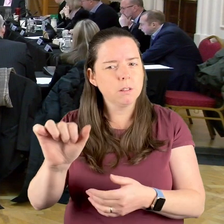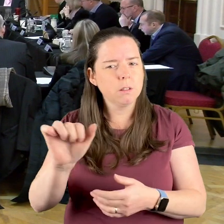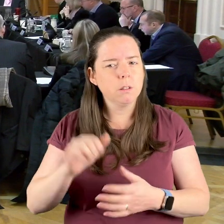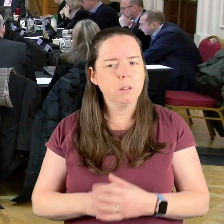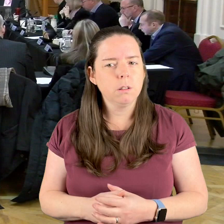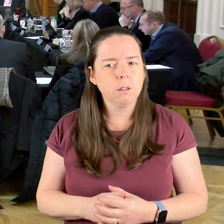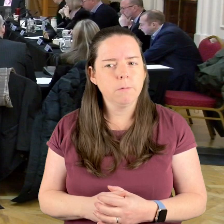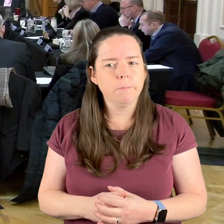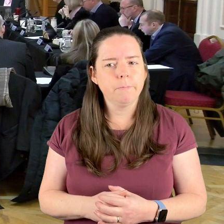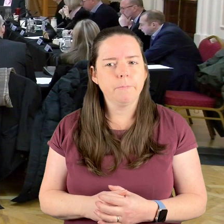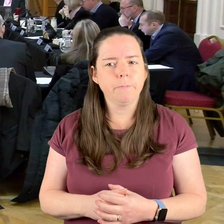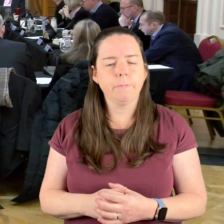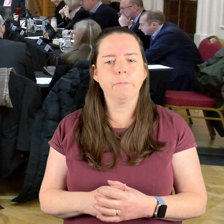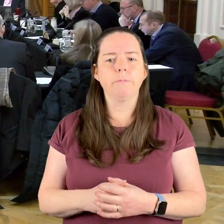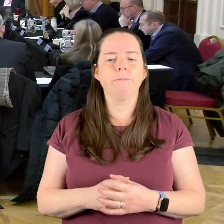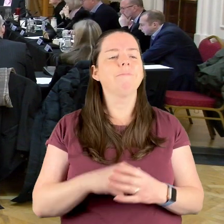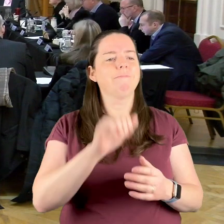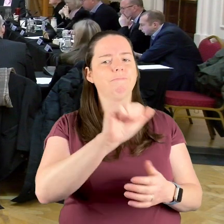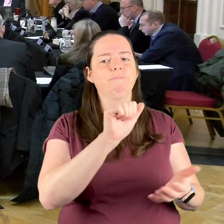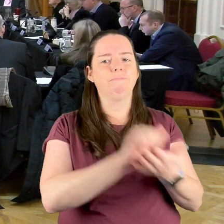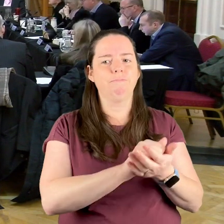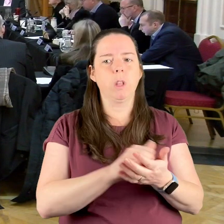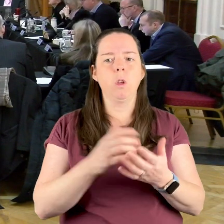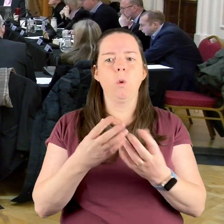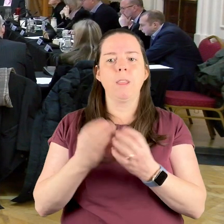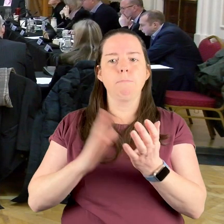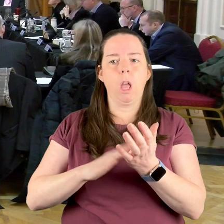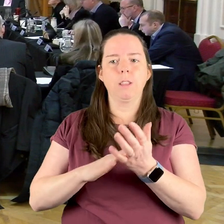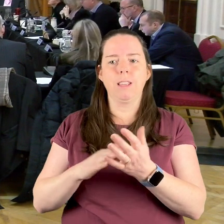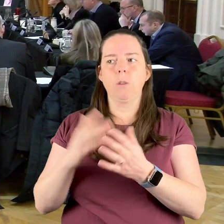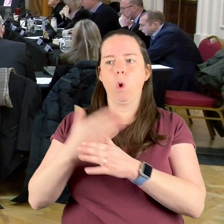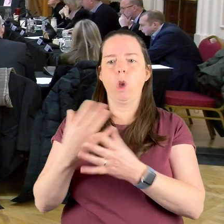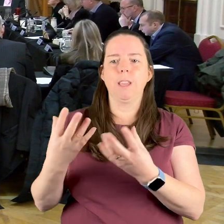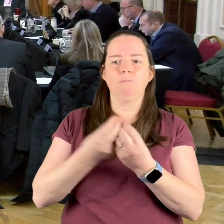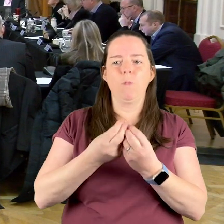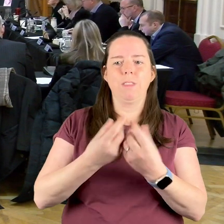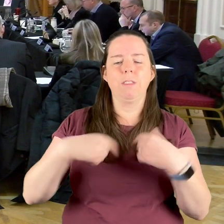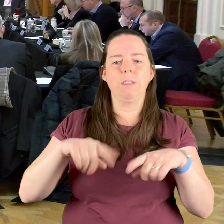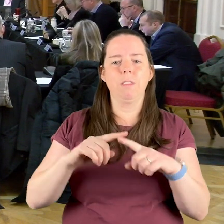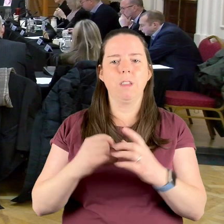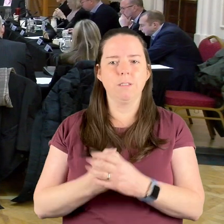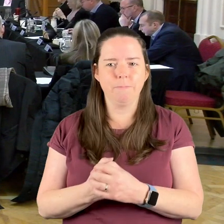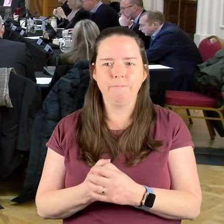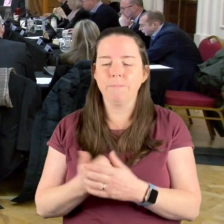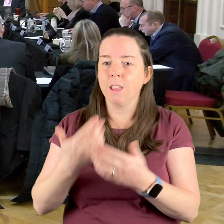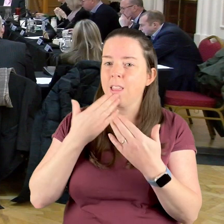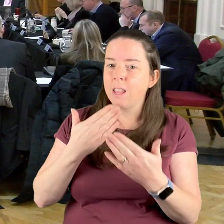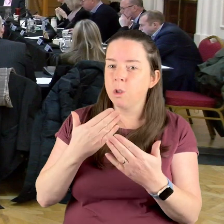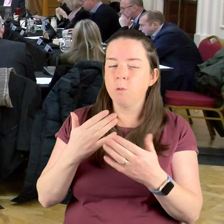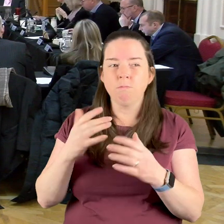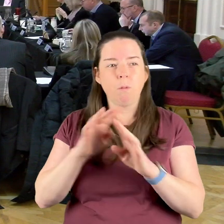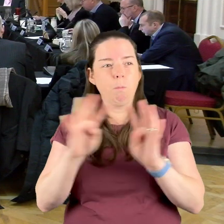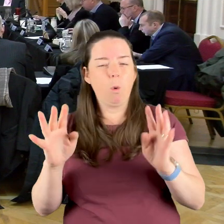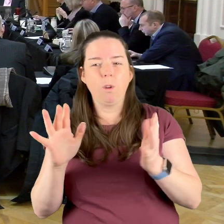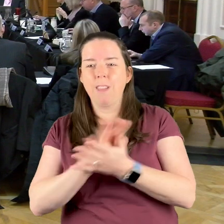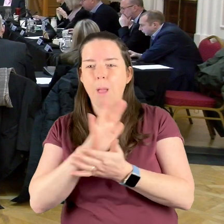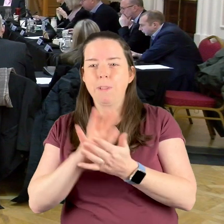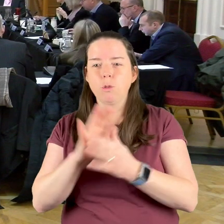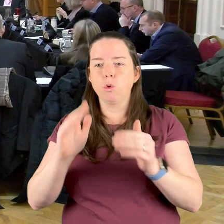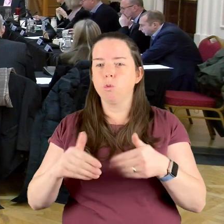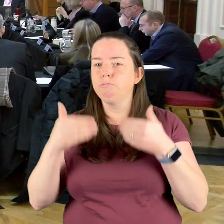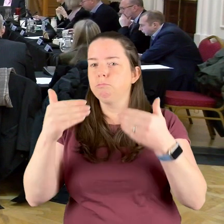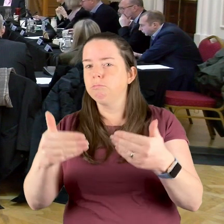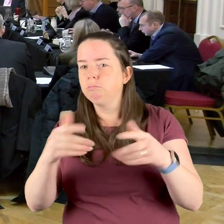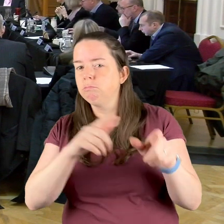of February. Is that correct? Yeah, that's correct. I'm with Mercy working closely with us. Great, thank you. Is the board content